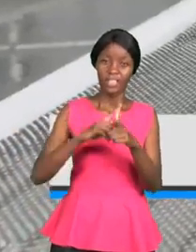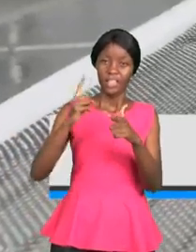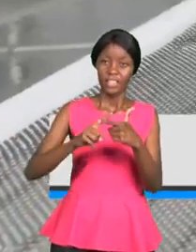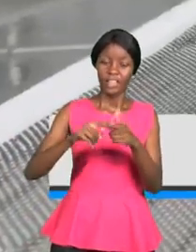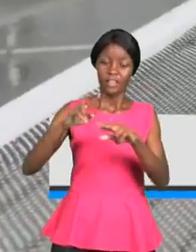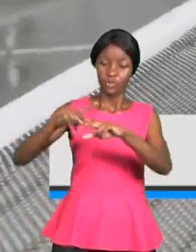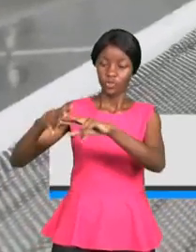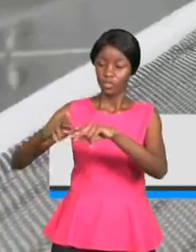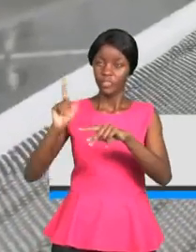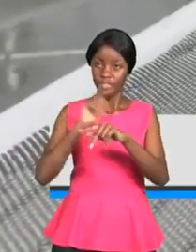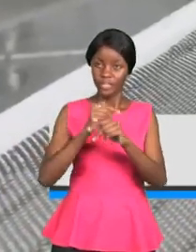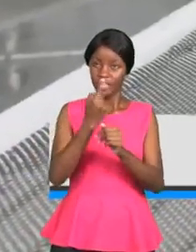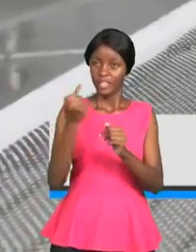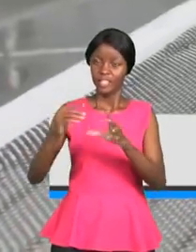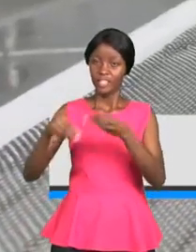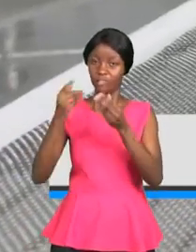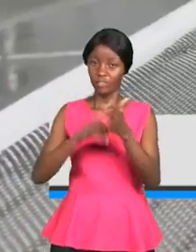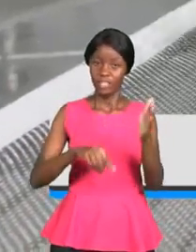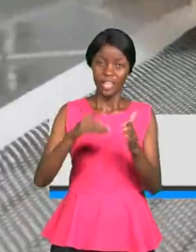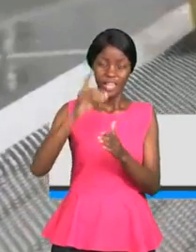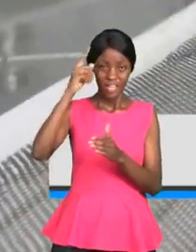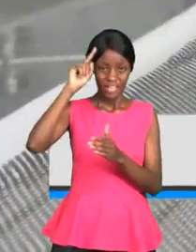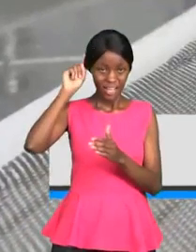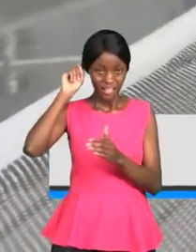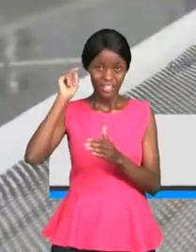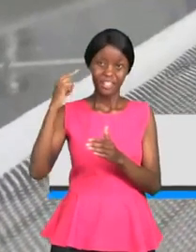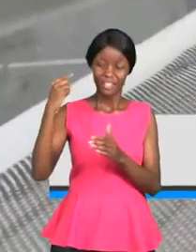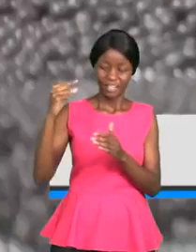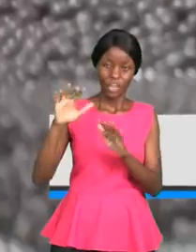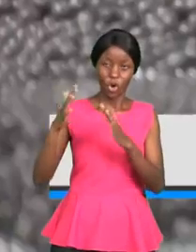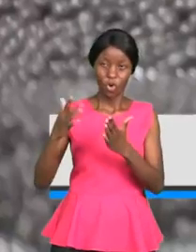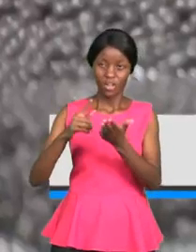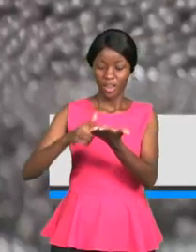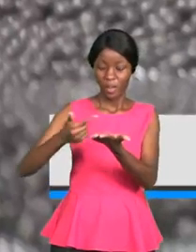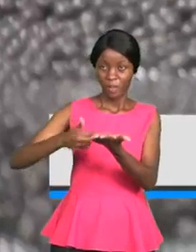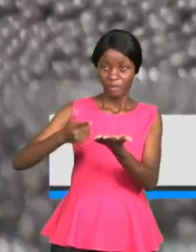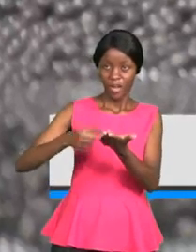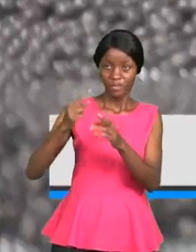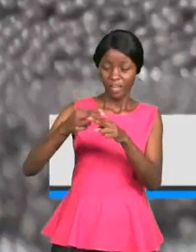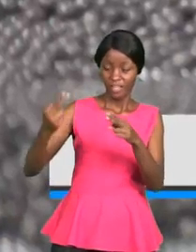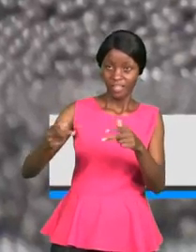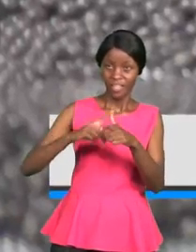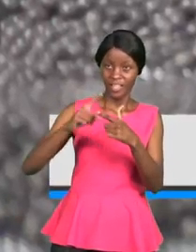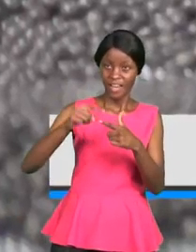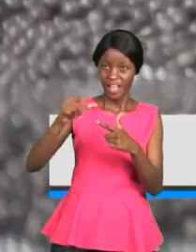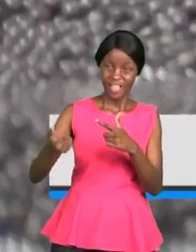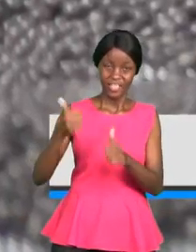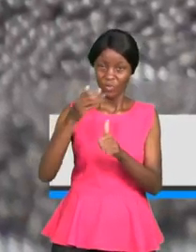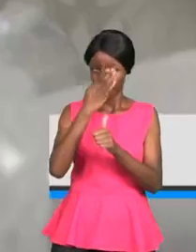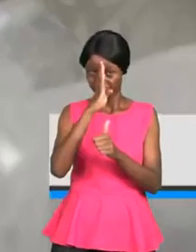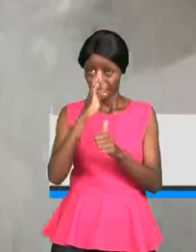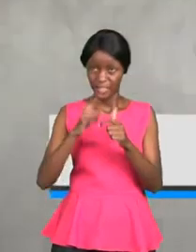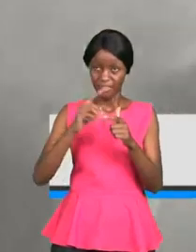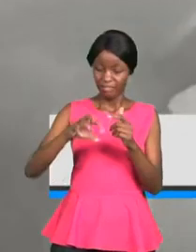fish produces a pile of dark gray, brown or black eggs. Discolored eggs are removed with tweezers, salt is added